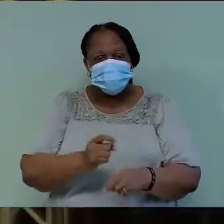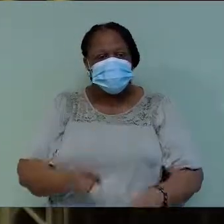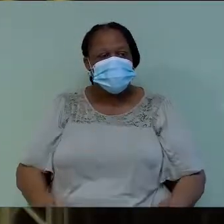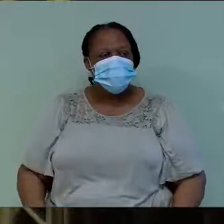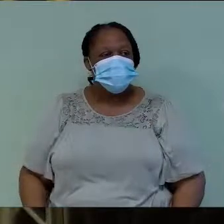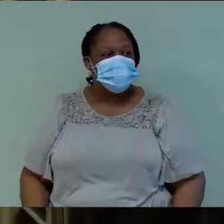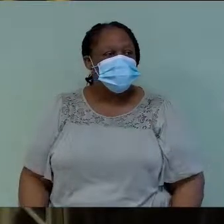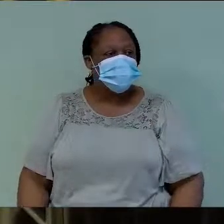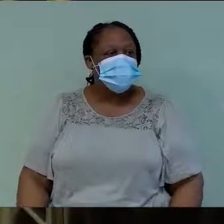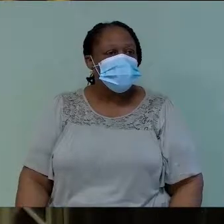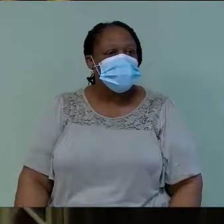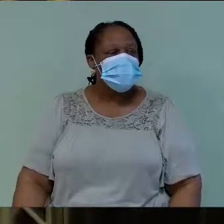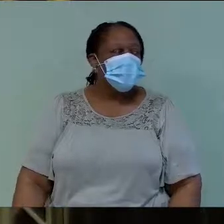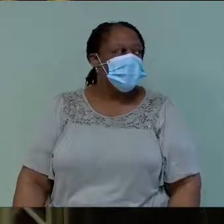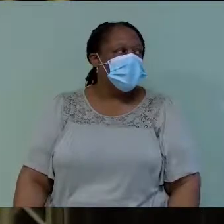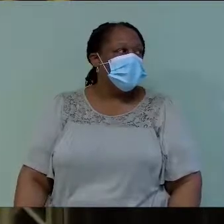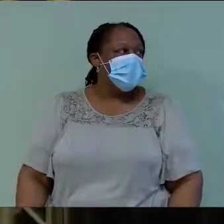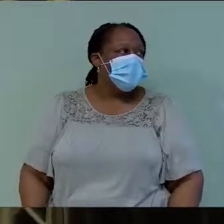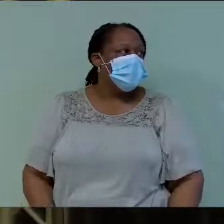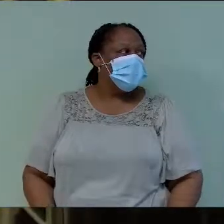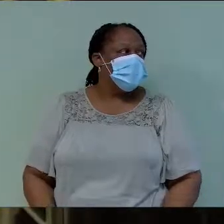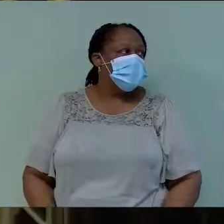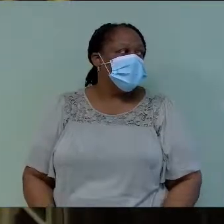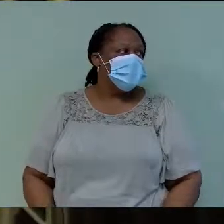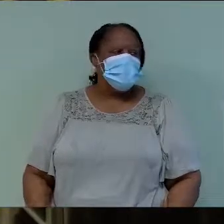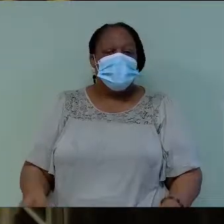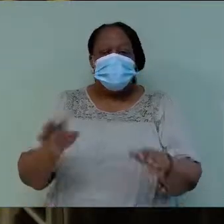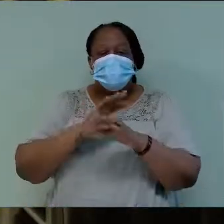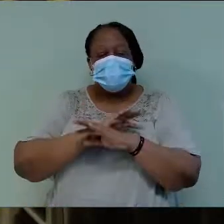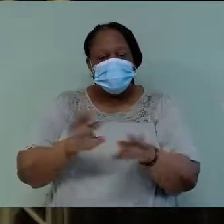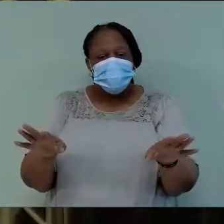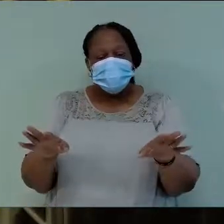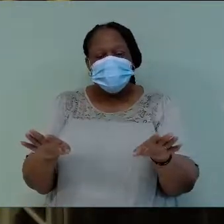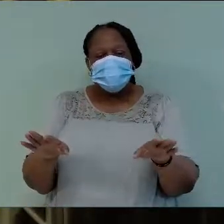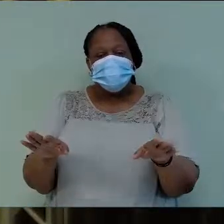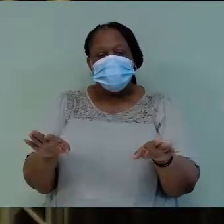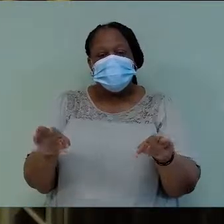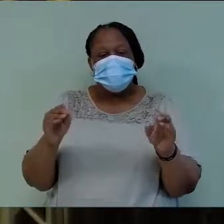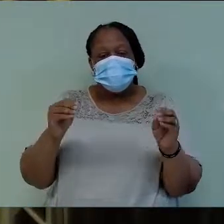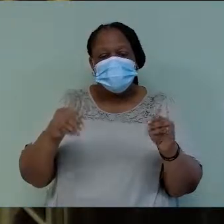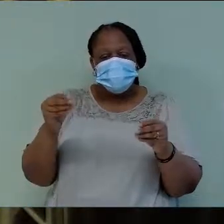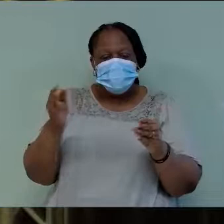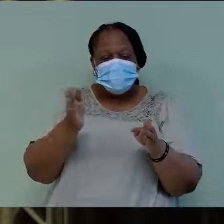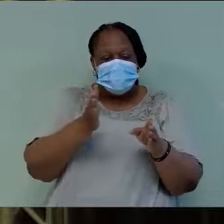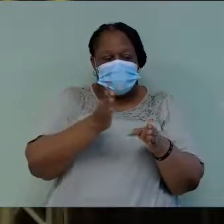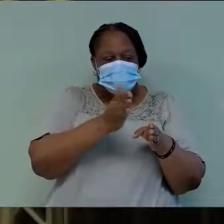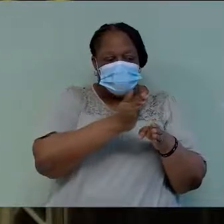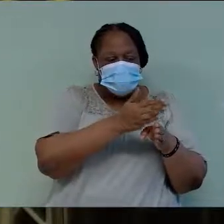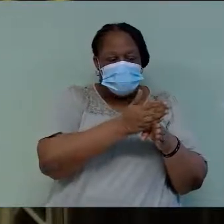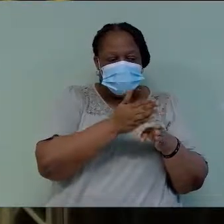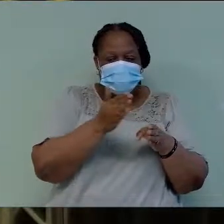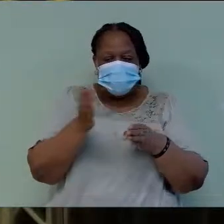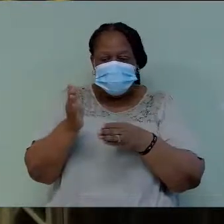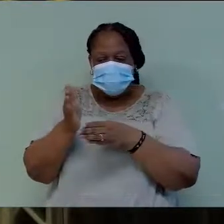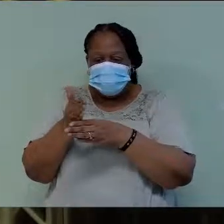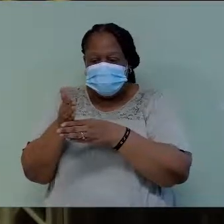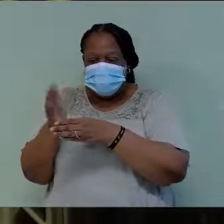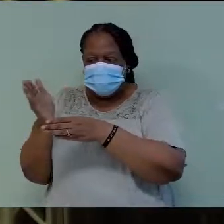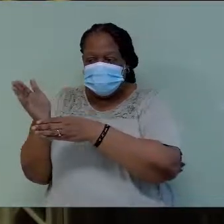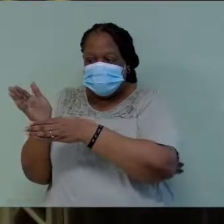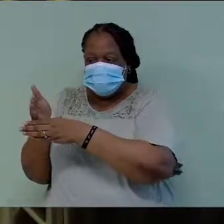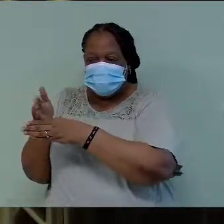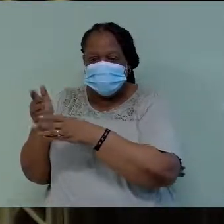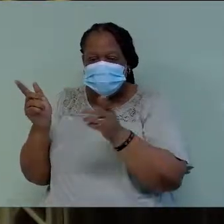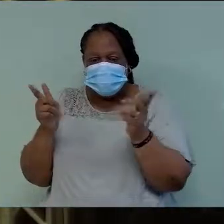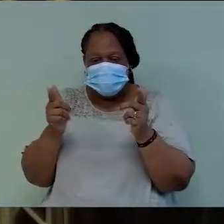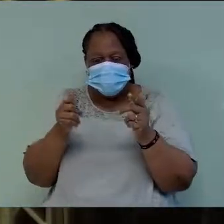apply annual paid holidays in snippets. For example, on those lockdown days, for example, today is a